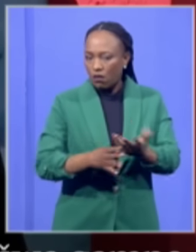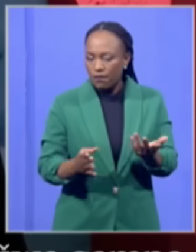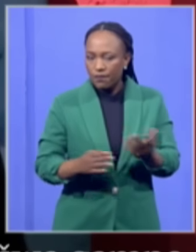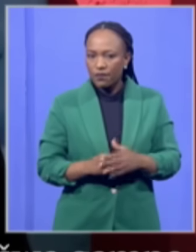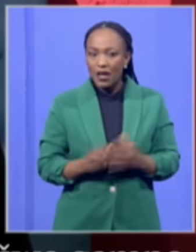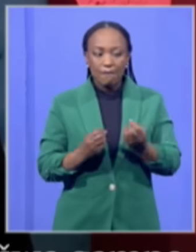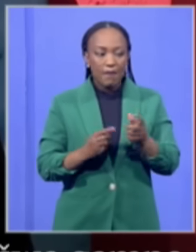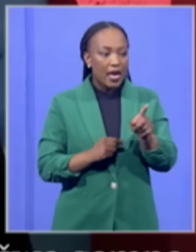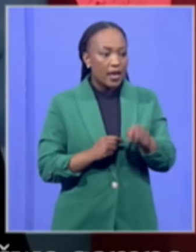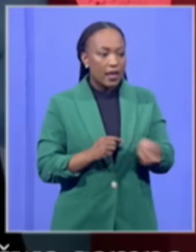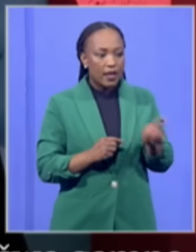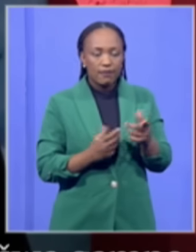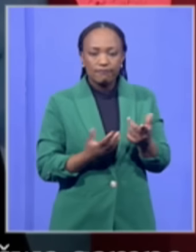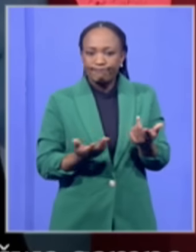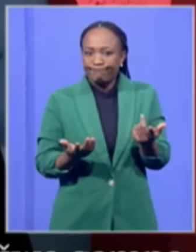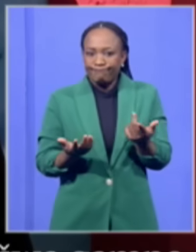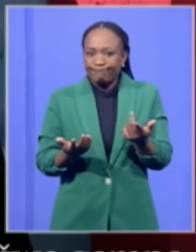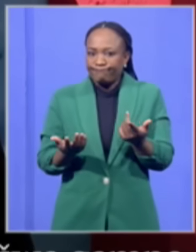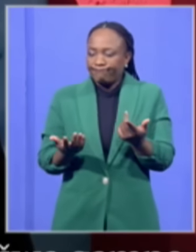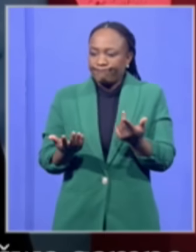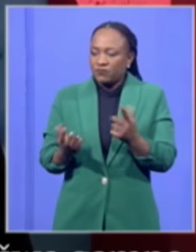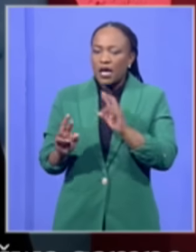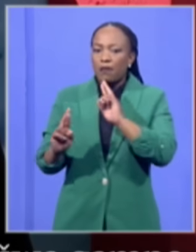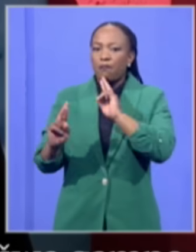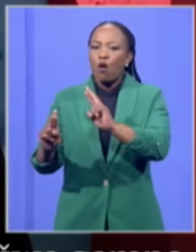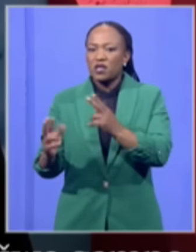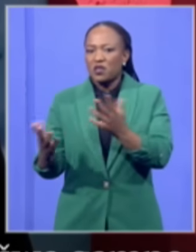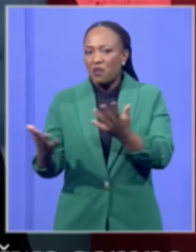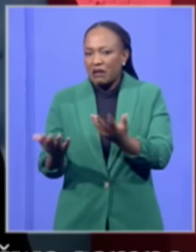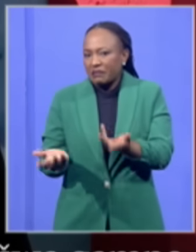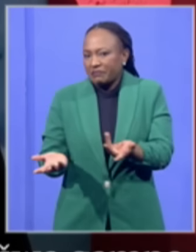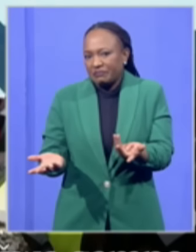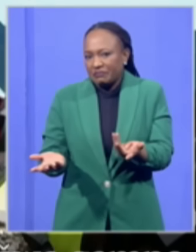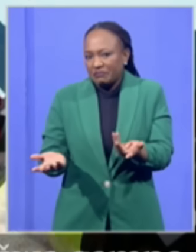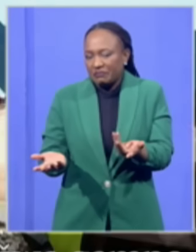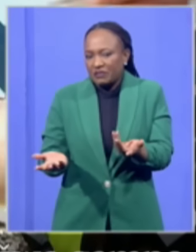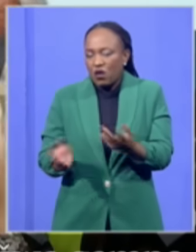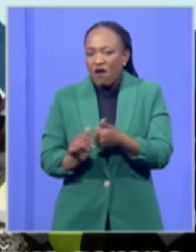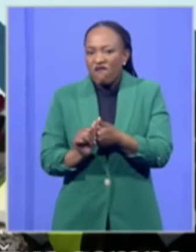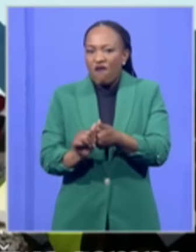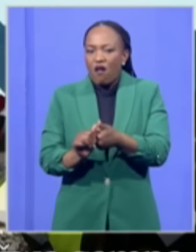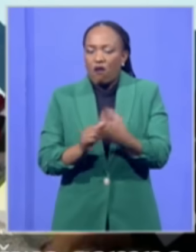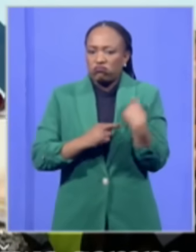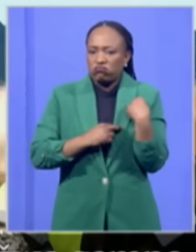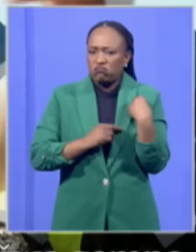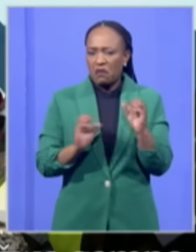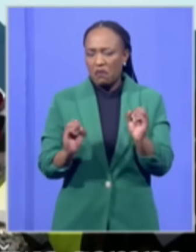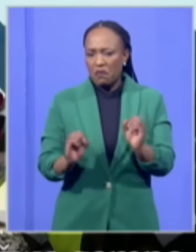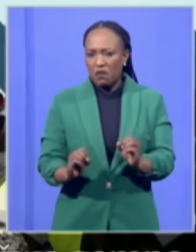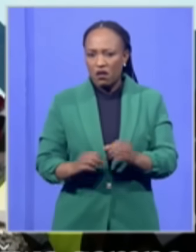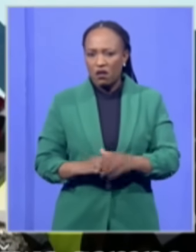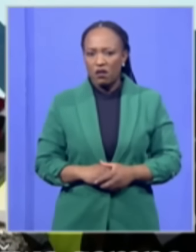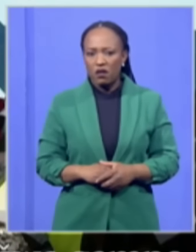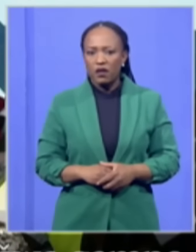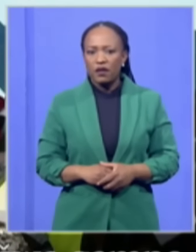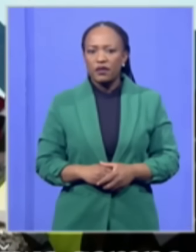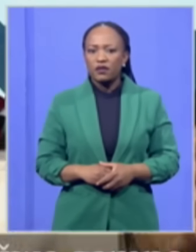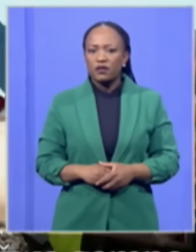fa mothapi a retelelwa ke go tlotla le go diragatsa ditumalano tsa kontraka. Please come forward. The trade union is